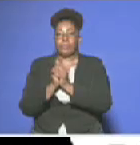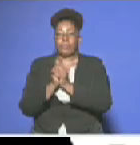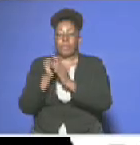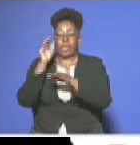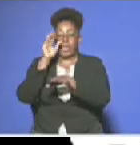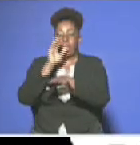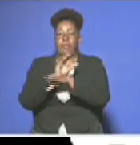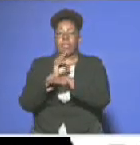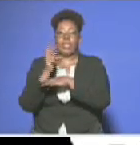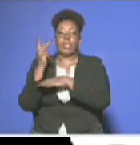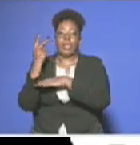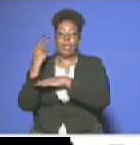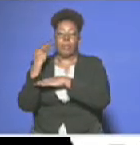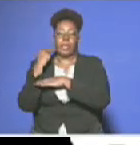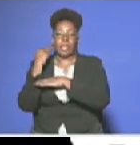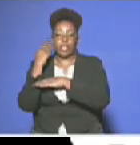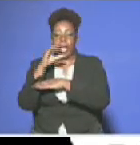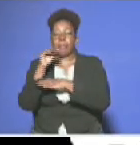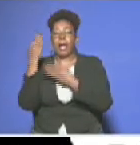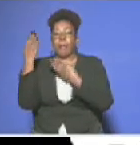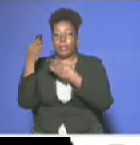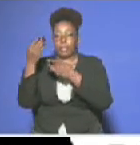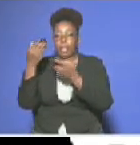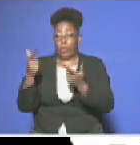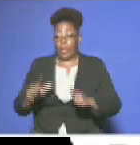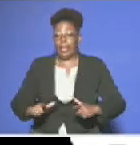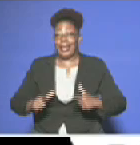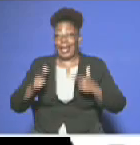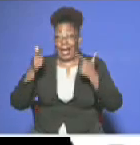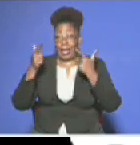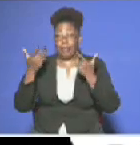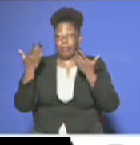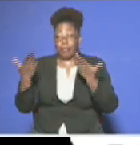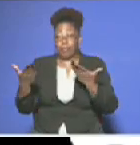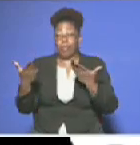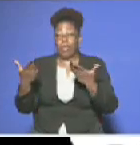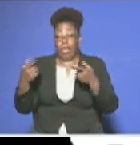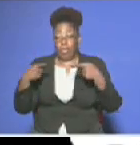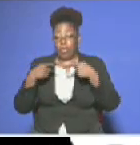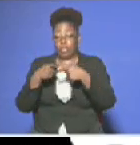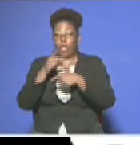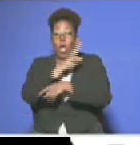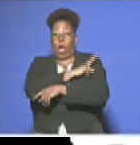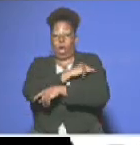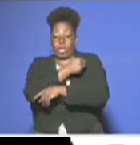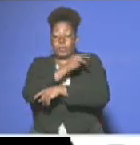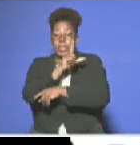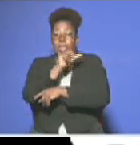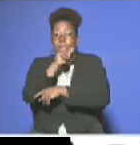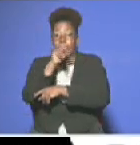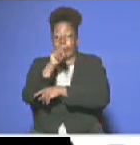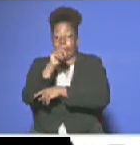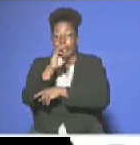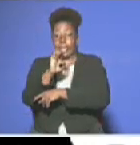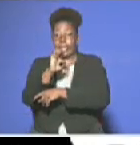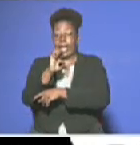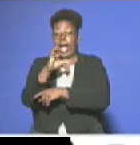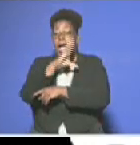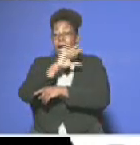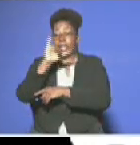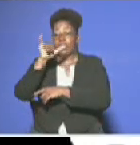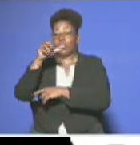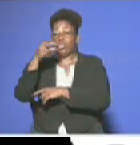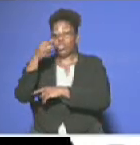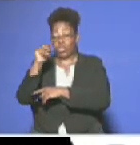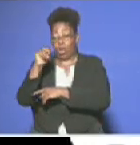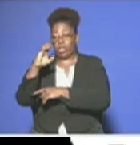Good evening, Makushla, and good evening, Bahamas. We're coming to you live from the intersection of Hospital Lane and John Close. We